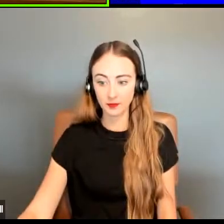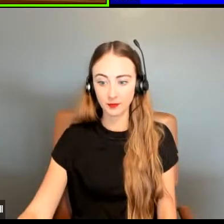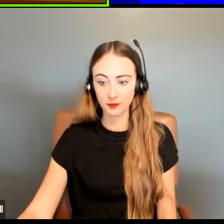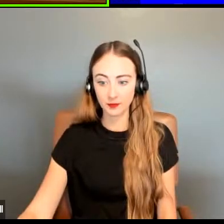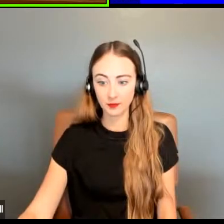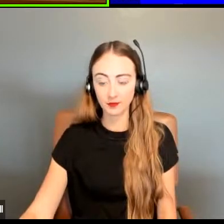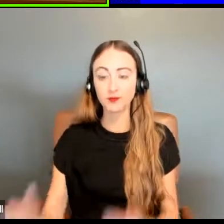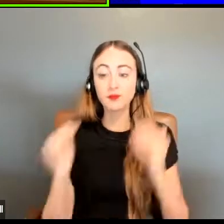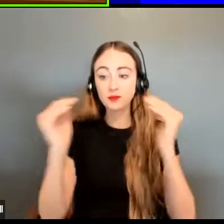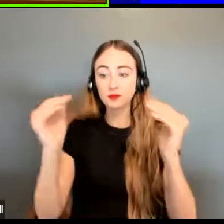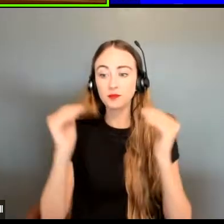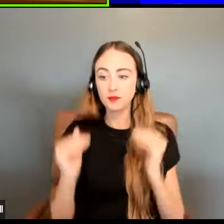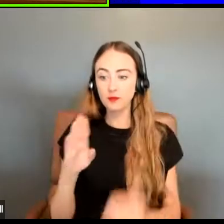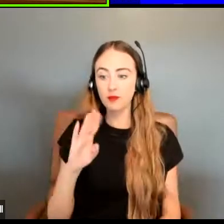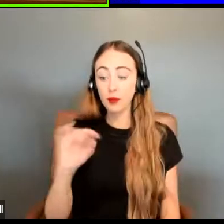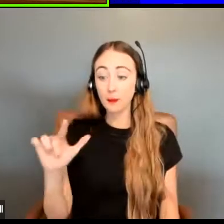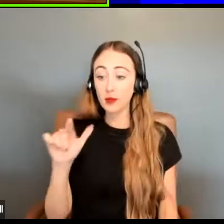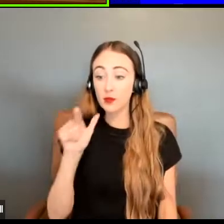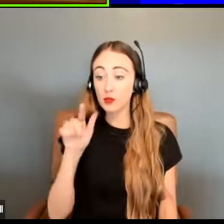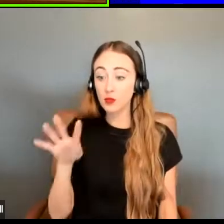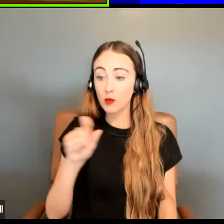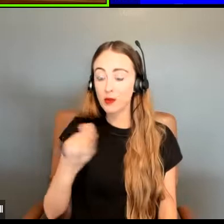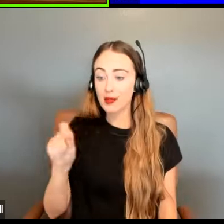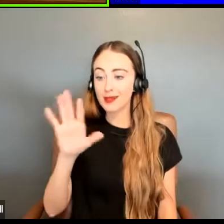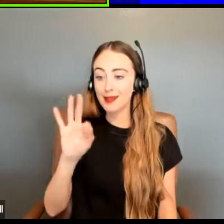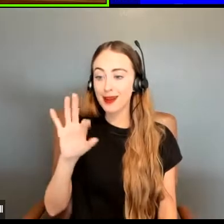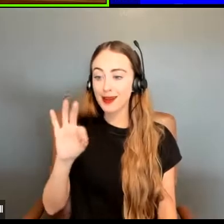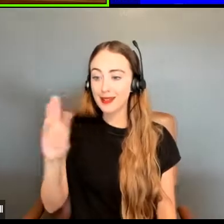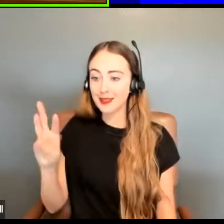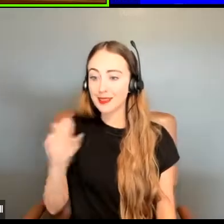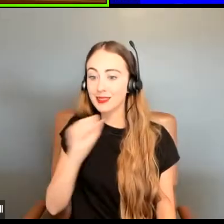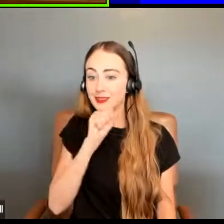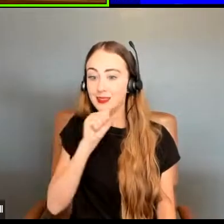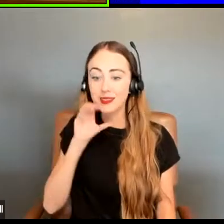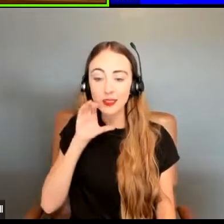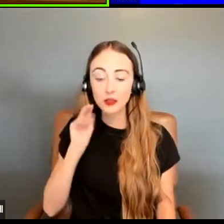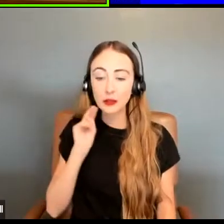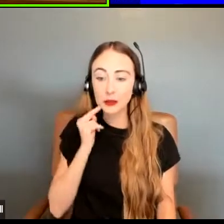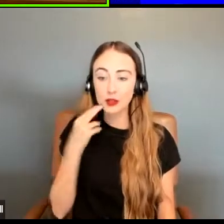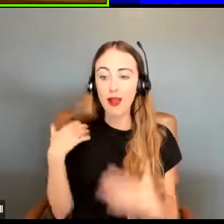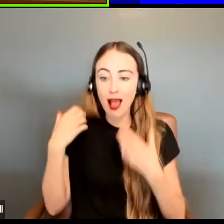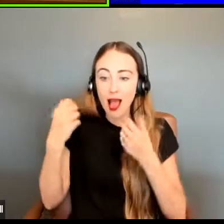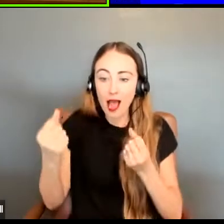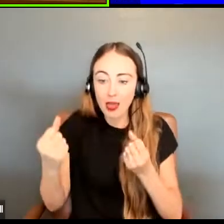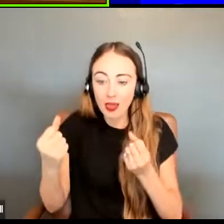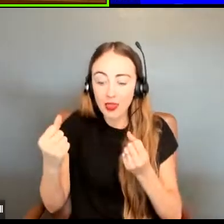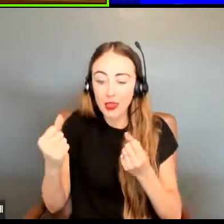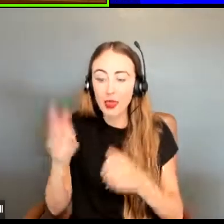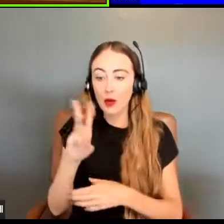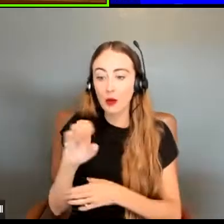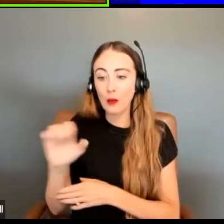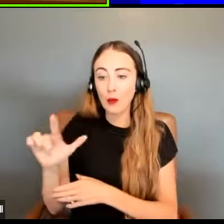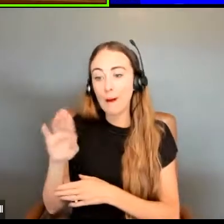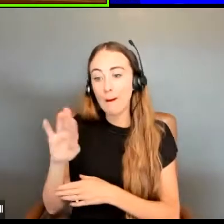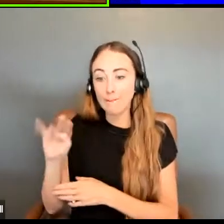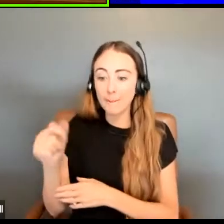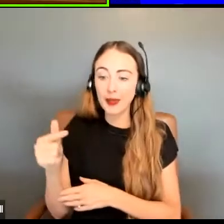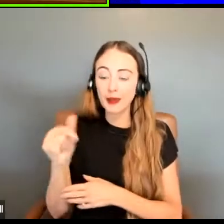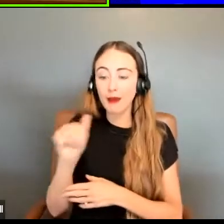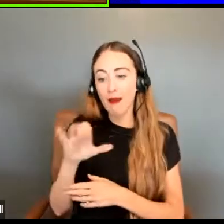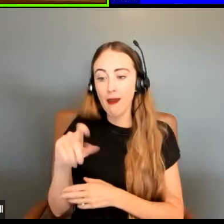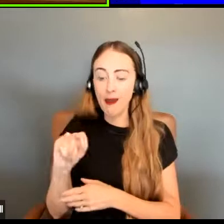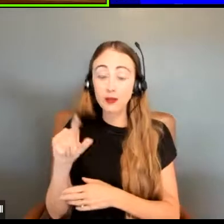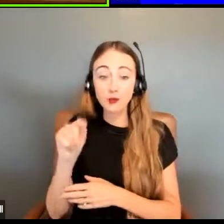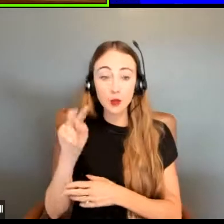Next is Bill 24-996, Senior Nutrition, Health and Wellbeing Act of 2022.